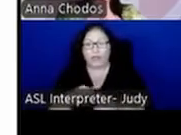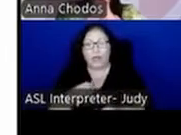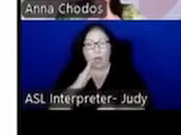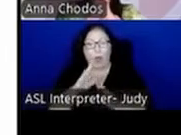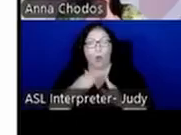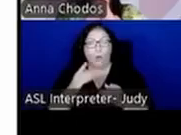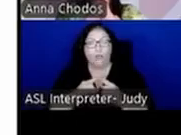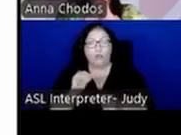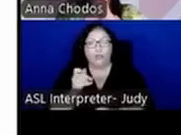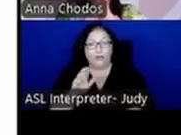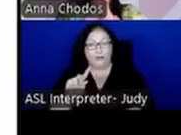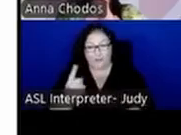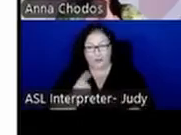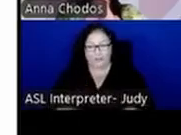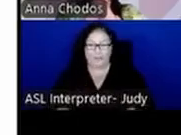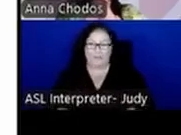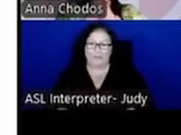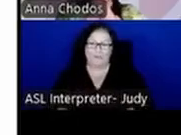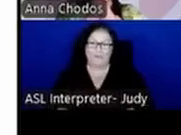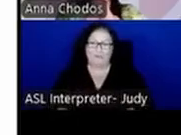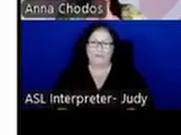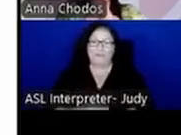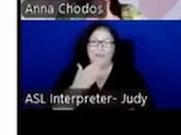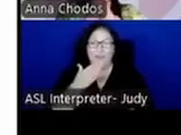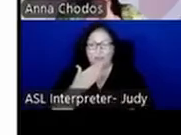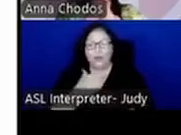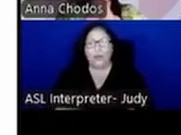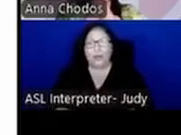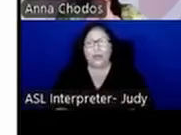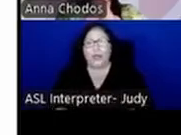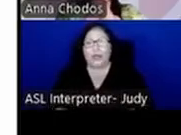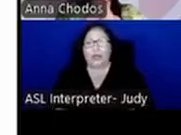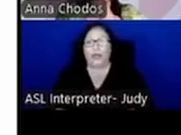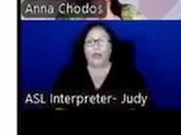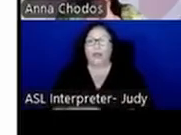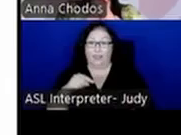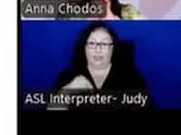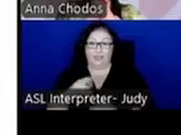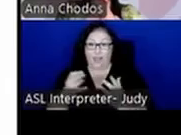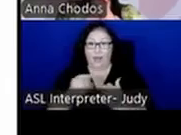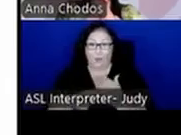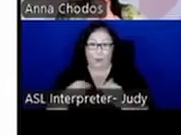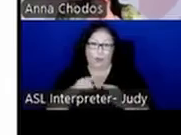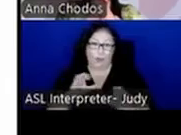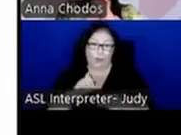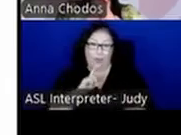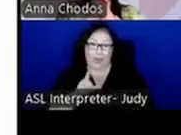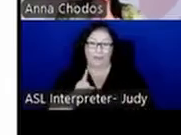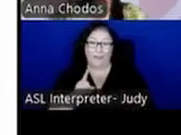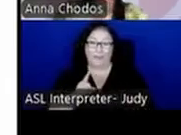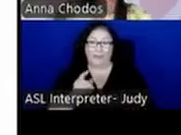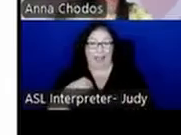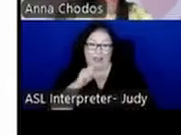Thank you. And this is a lot of what we do, actually. So I love this question. So my